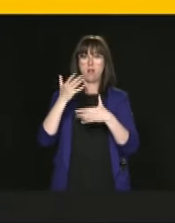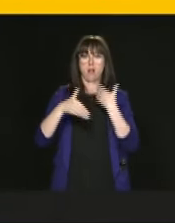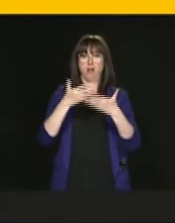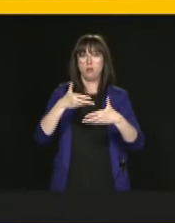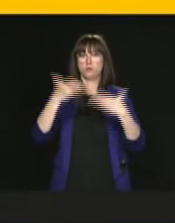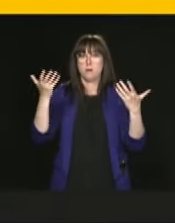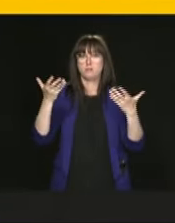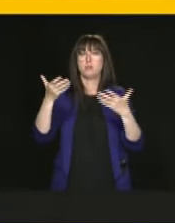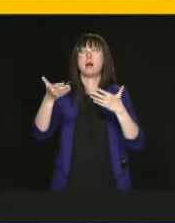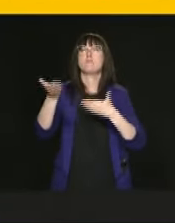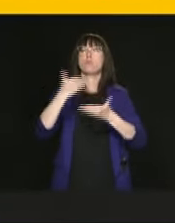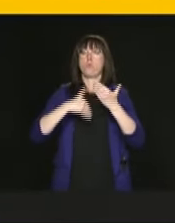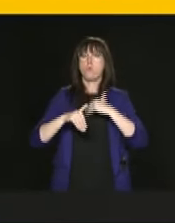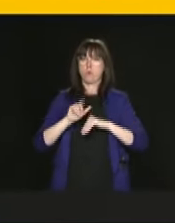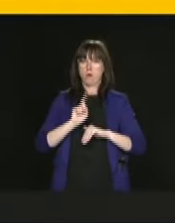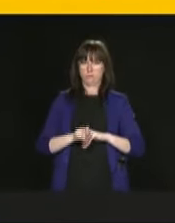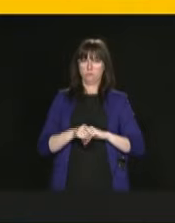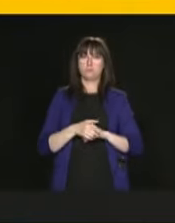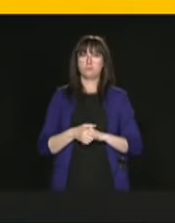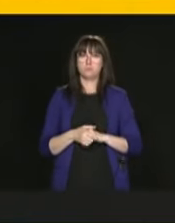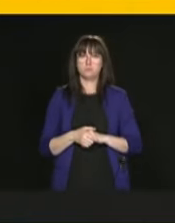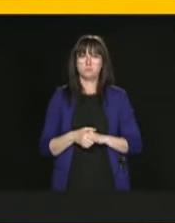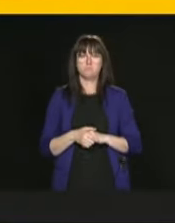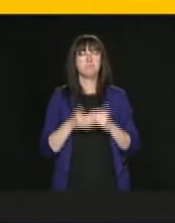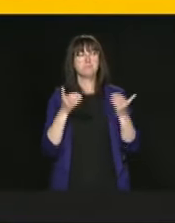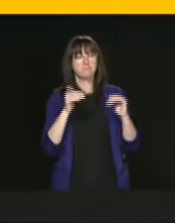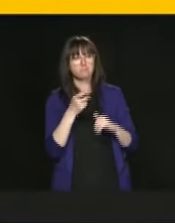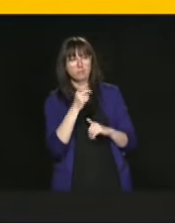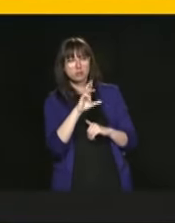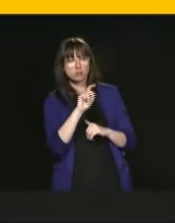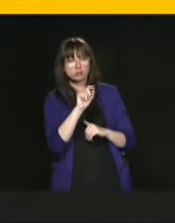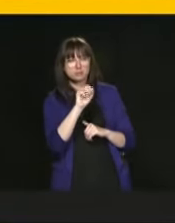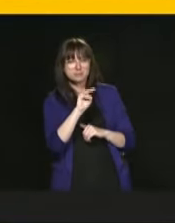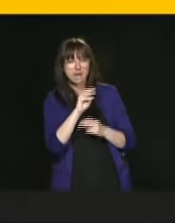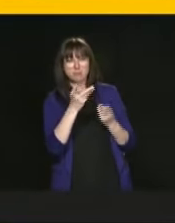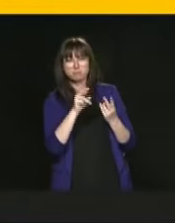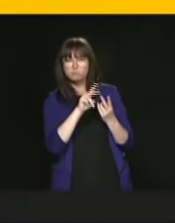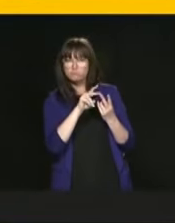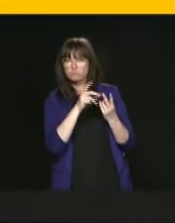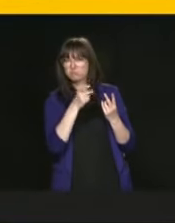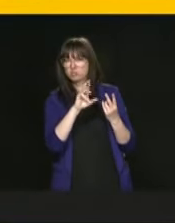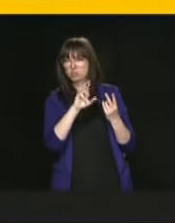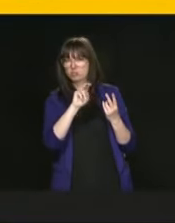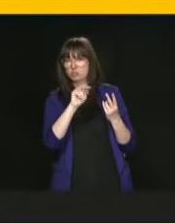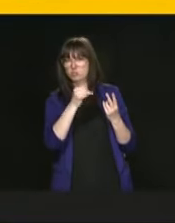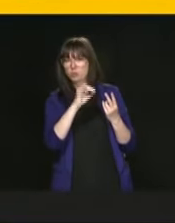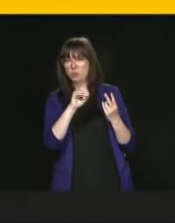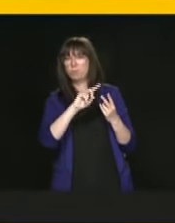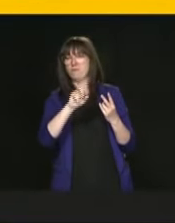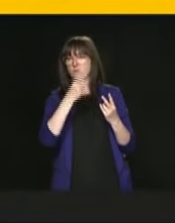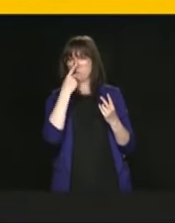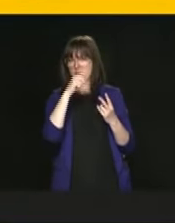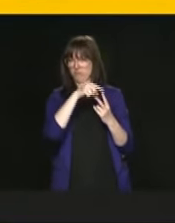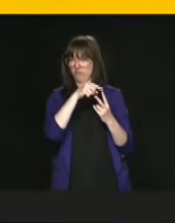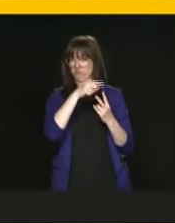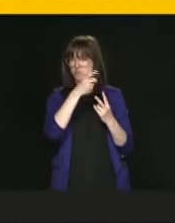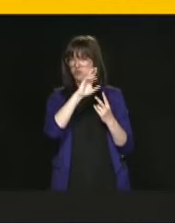And this one is for Dr. Tam and maybe Dr. New as well, but Dr. Tam, I'd like to hear you first on this. If Quebec is one of the